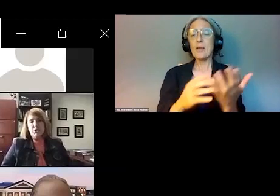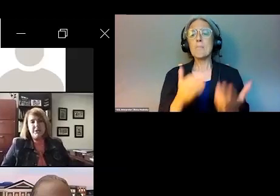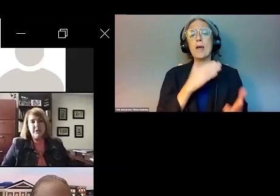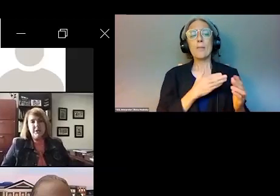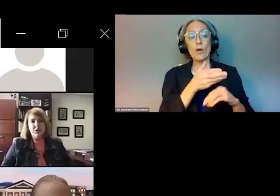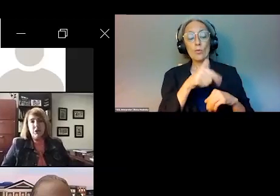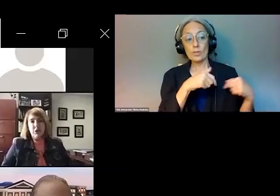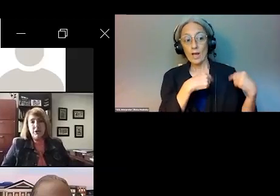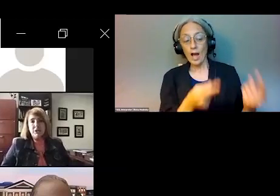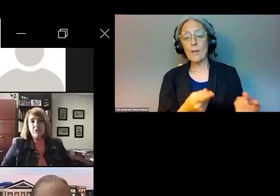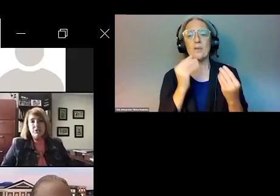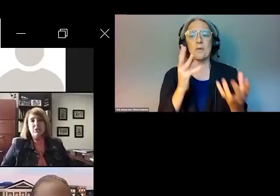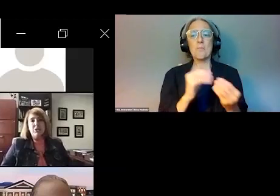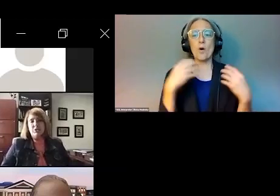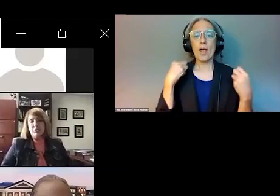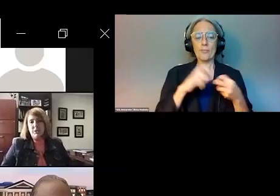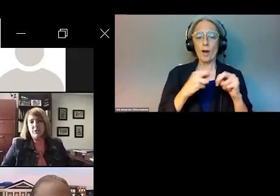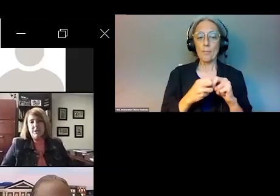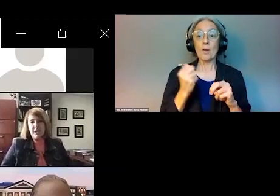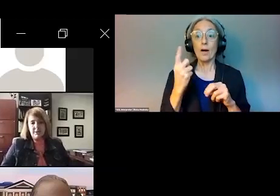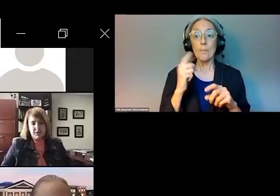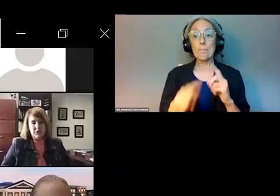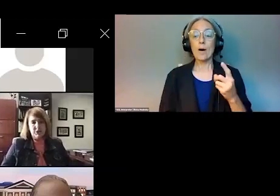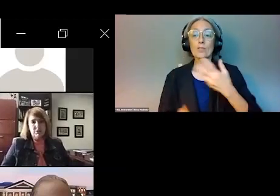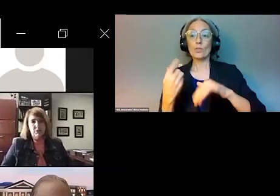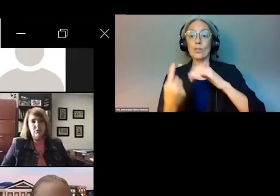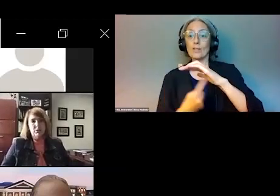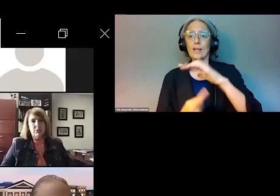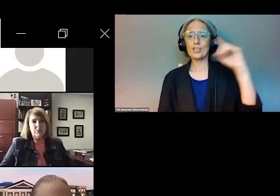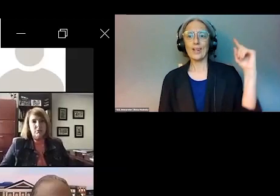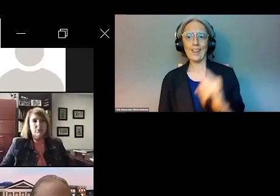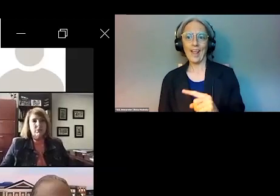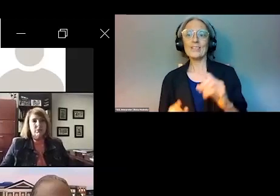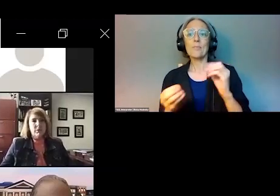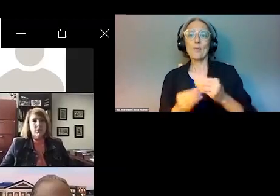their social isolation decreased, which suggests resilience and adaptation.